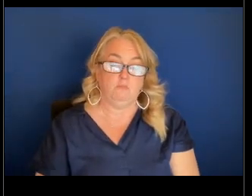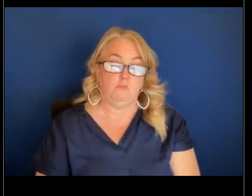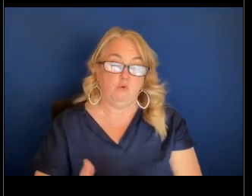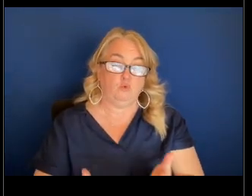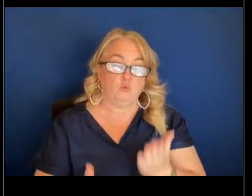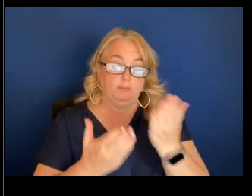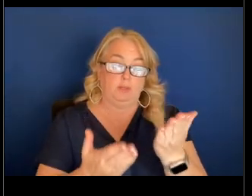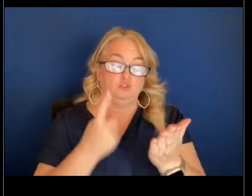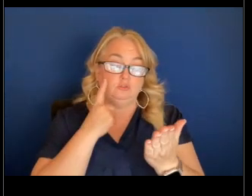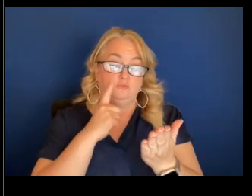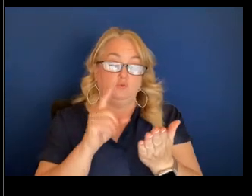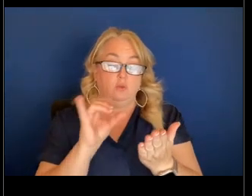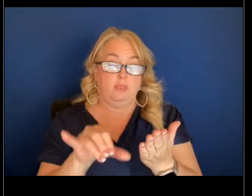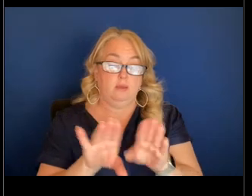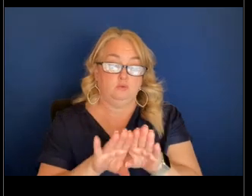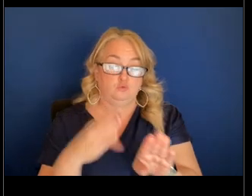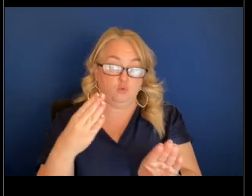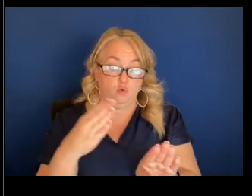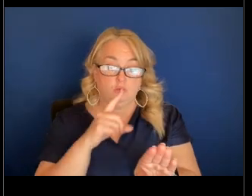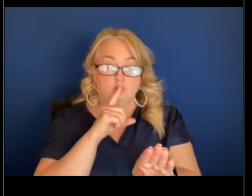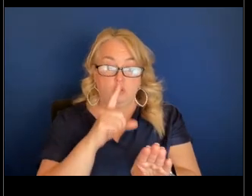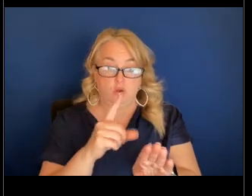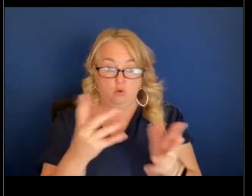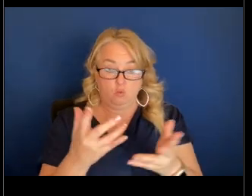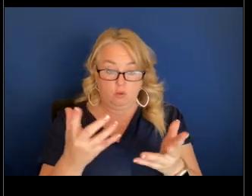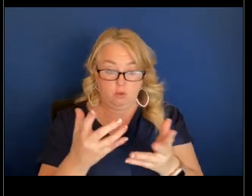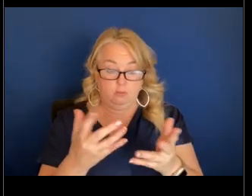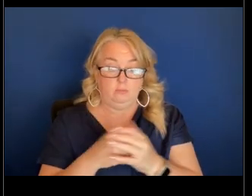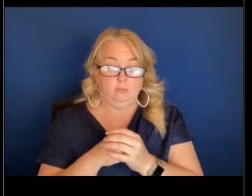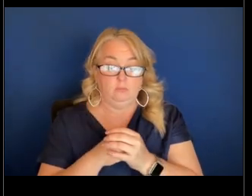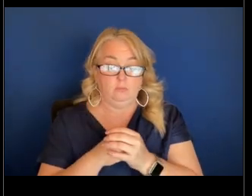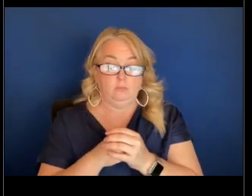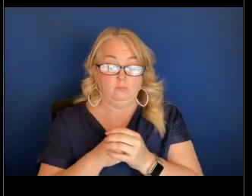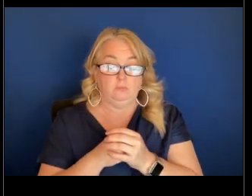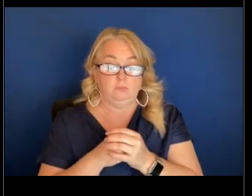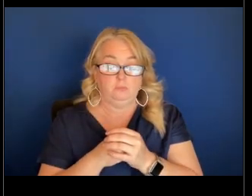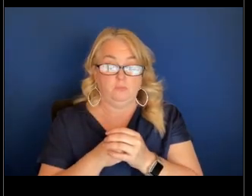Recommendations for accessible doors include, but are not limited to,